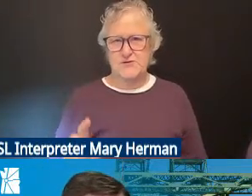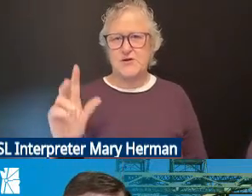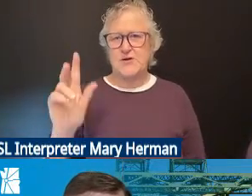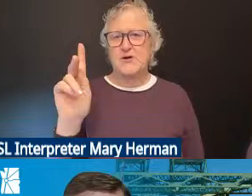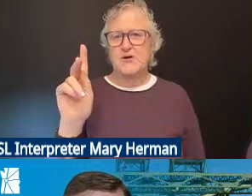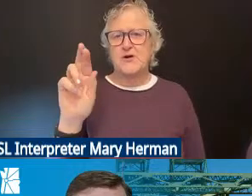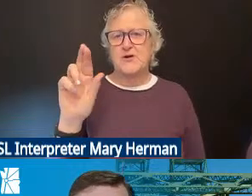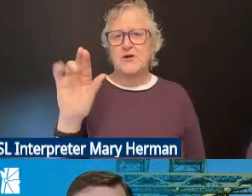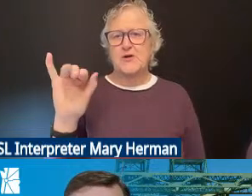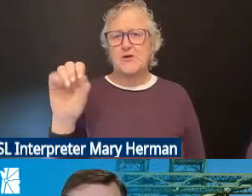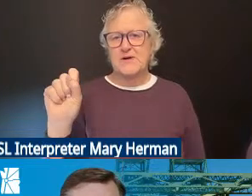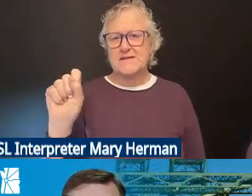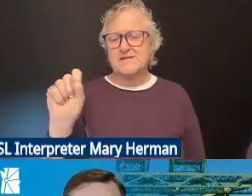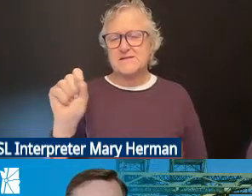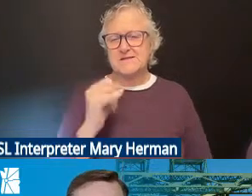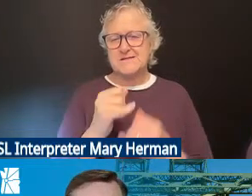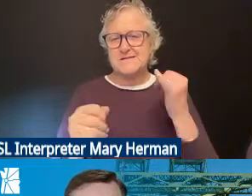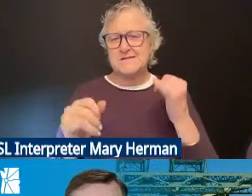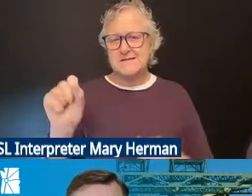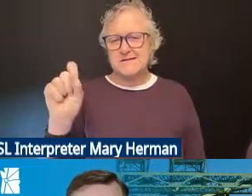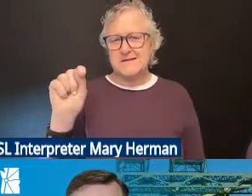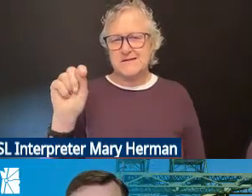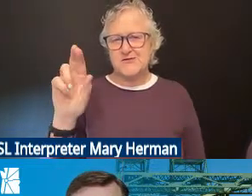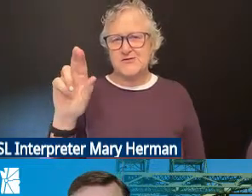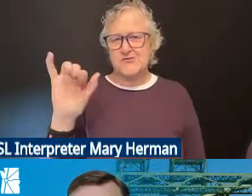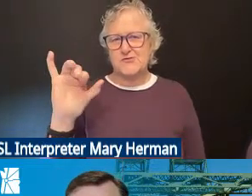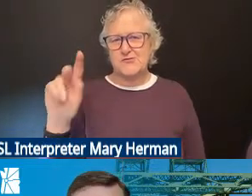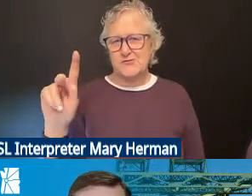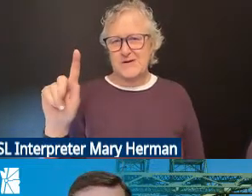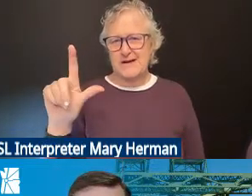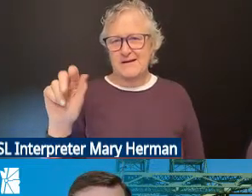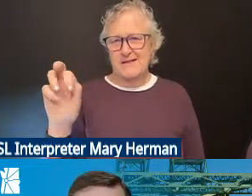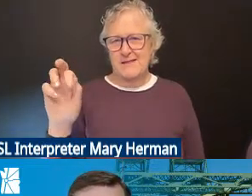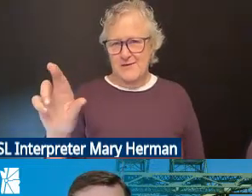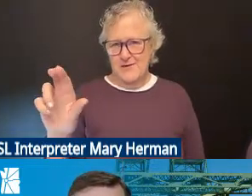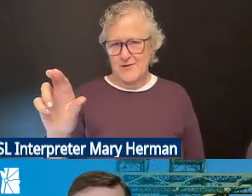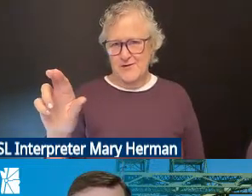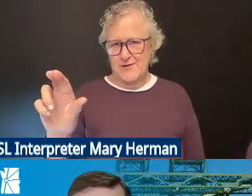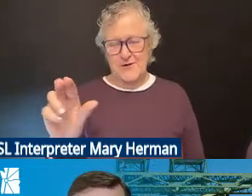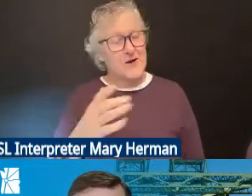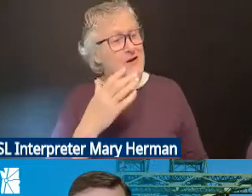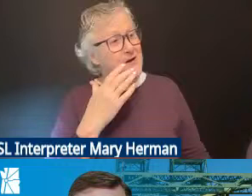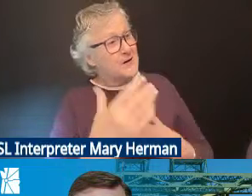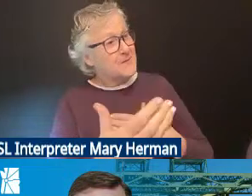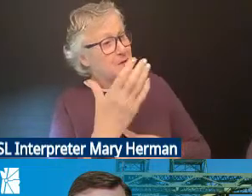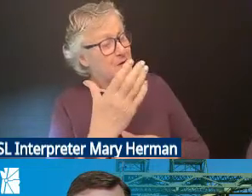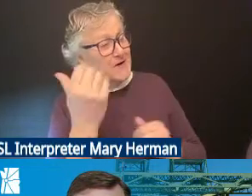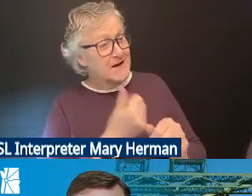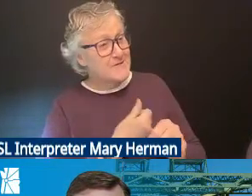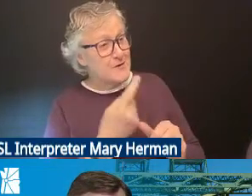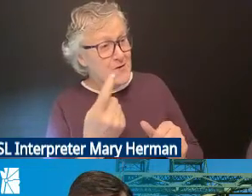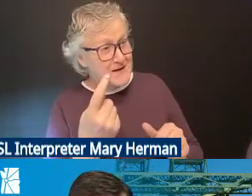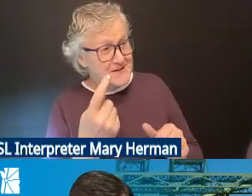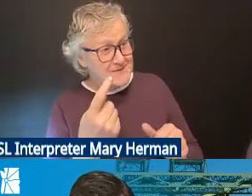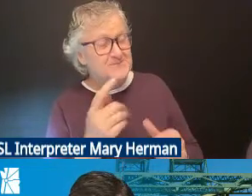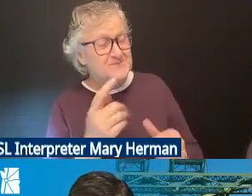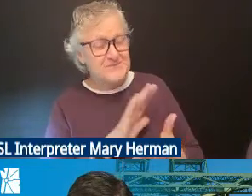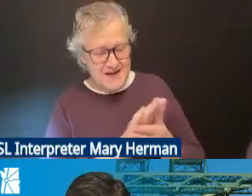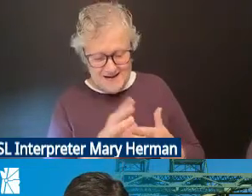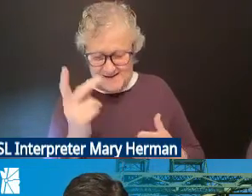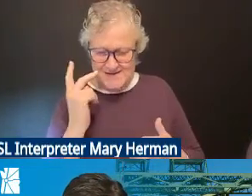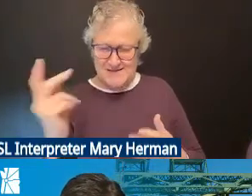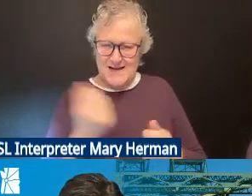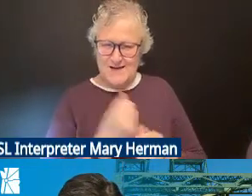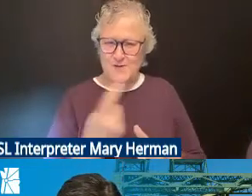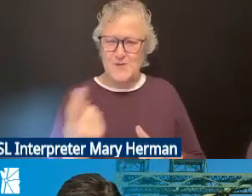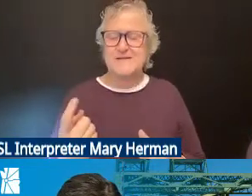see everybody again. Counselor, welcome back into the fold. It's good to see you as well. And congratulations. Happy to be